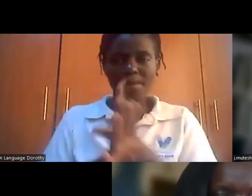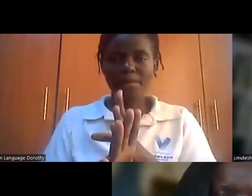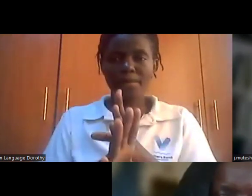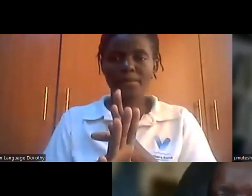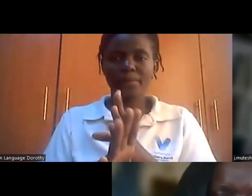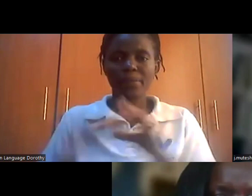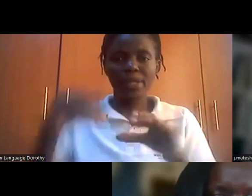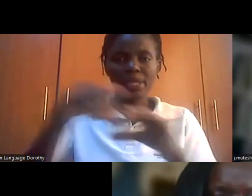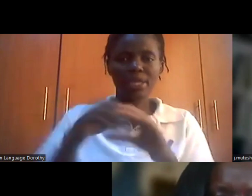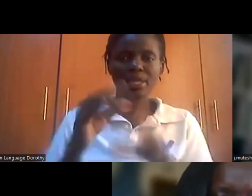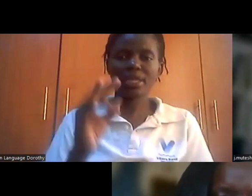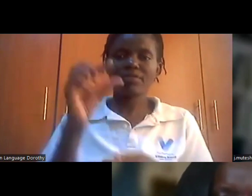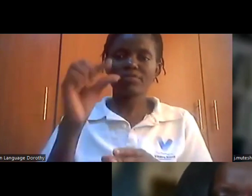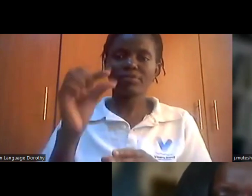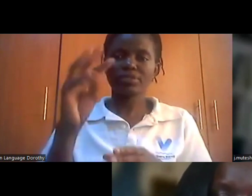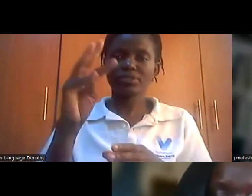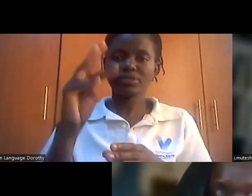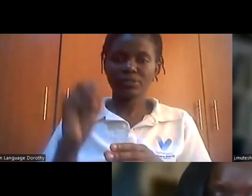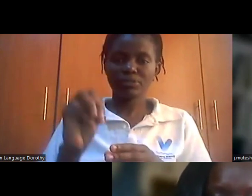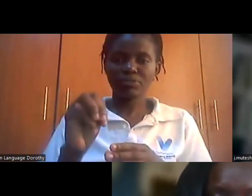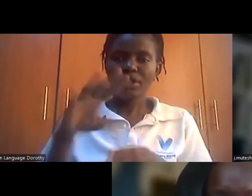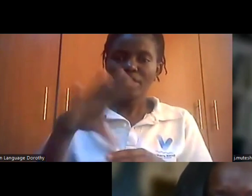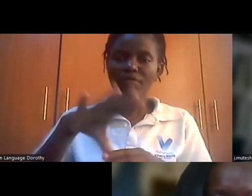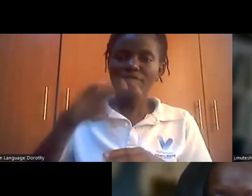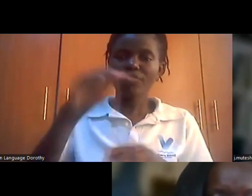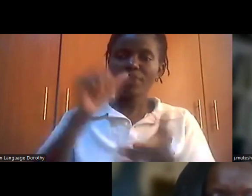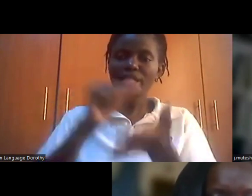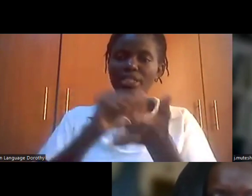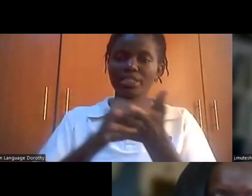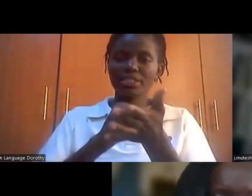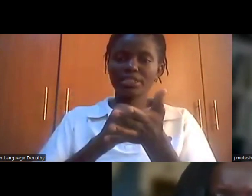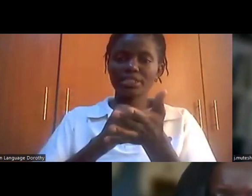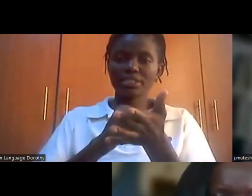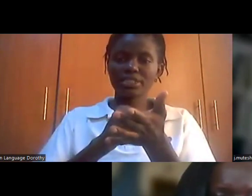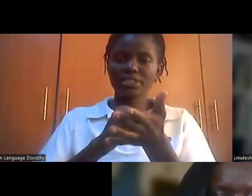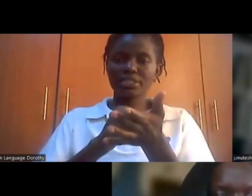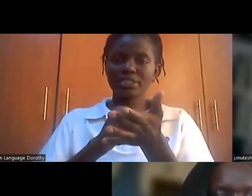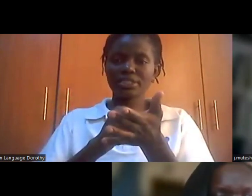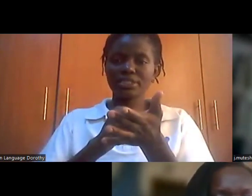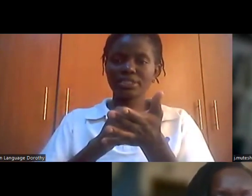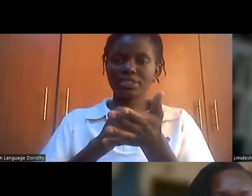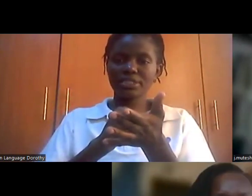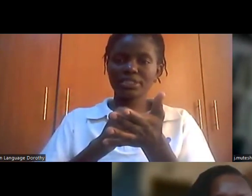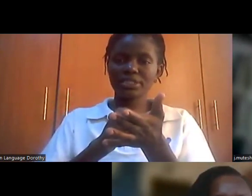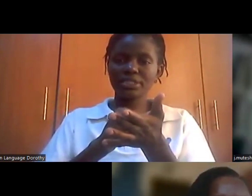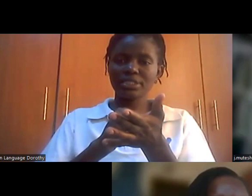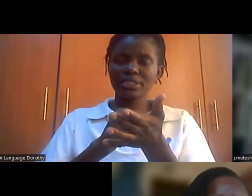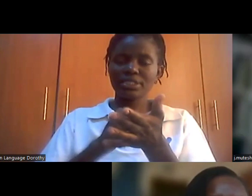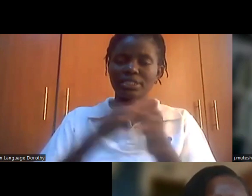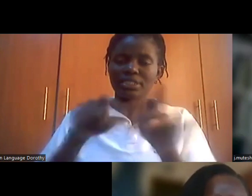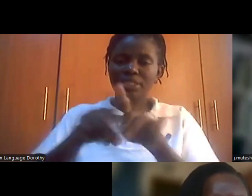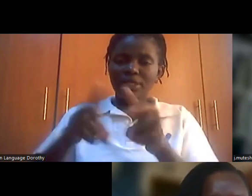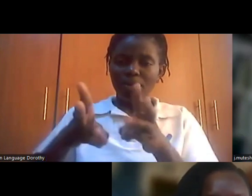FGM, we find that the traditional cutters are leading with around